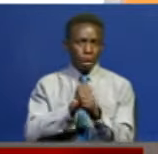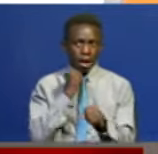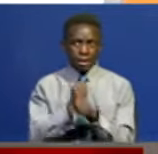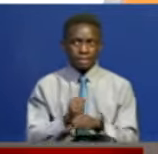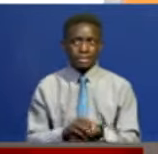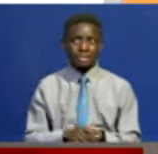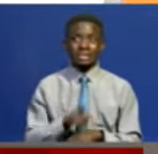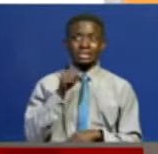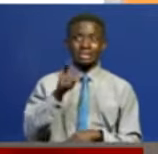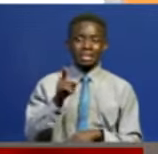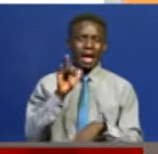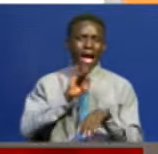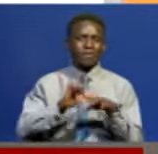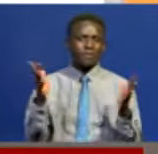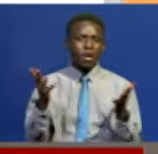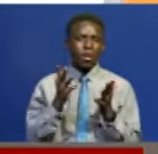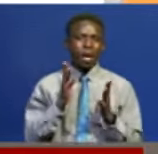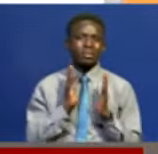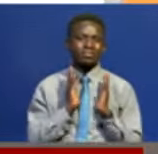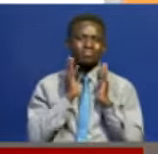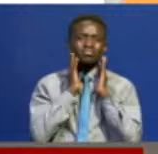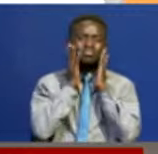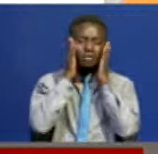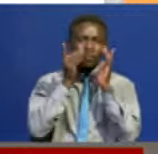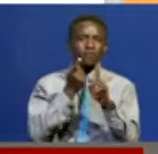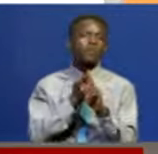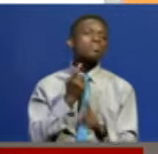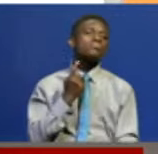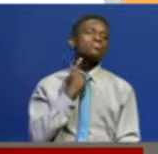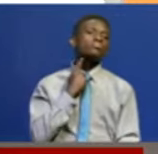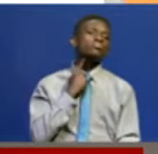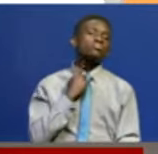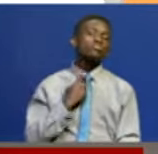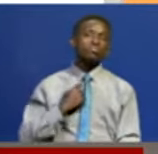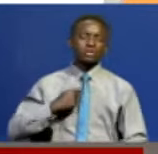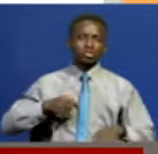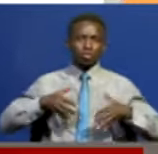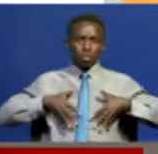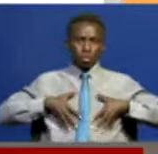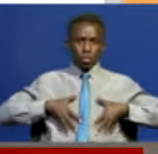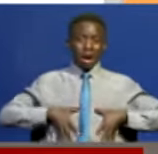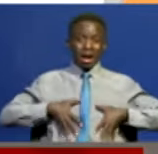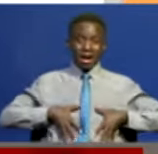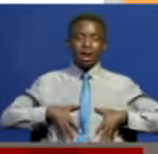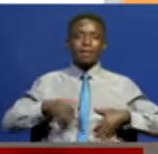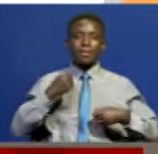nerves, mostly the nerves from the neck to your diaphragm, which then leads to this immobilization.